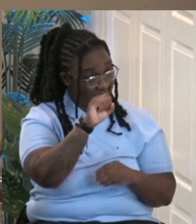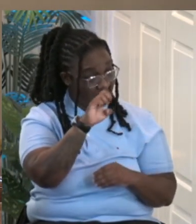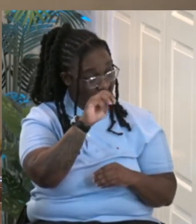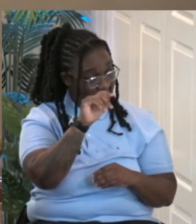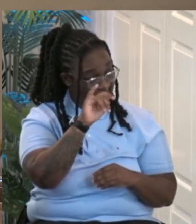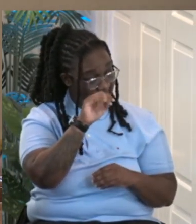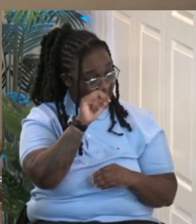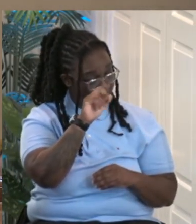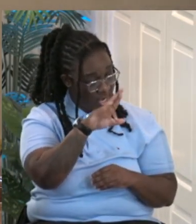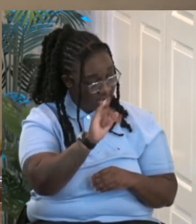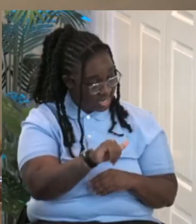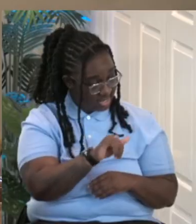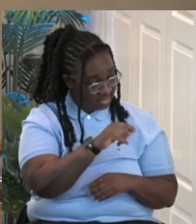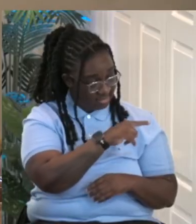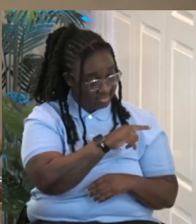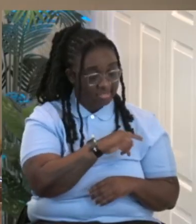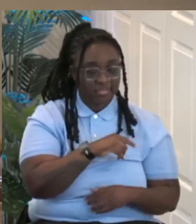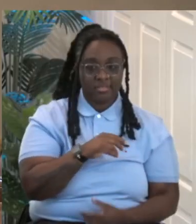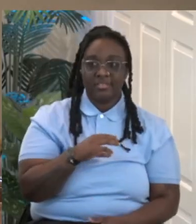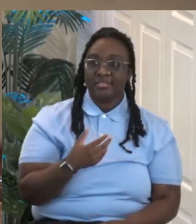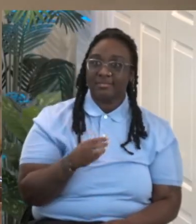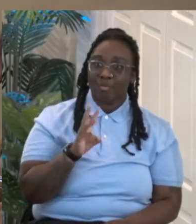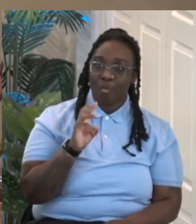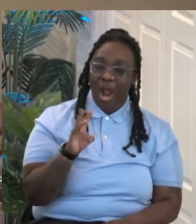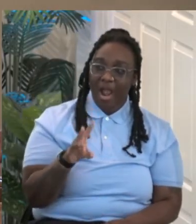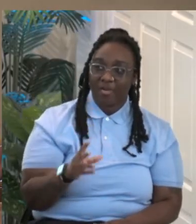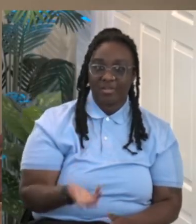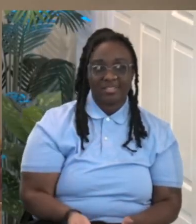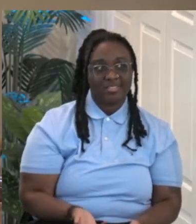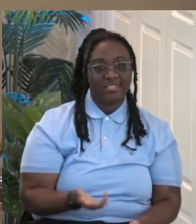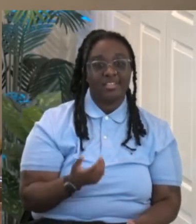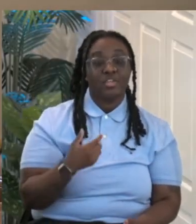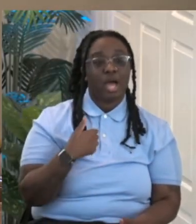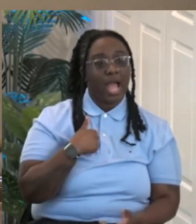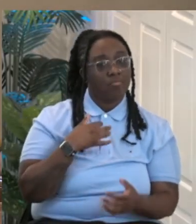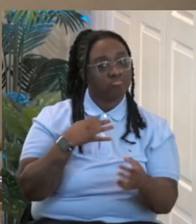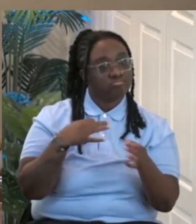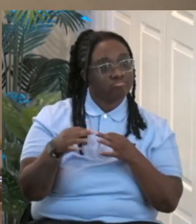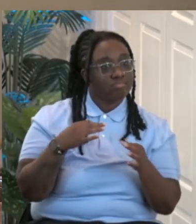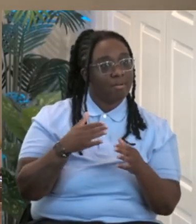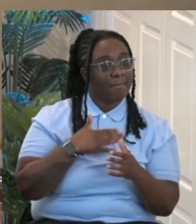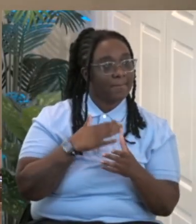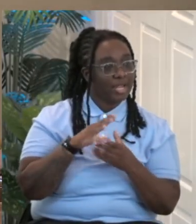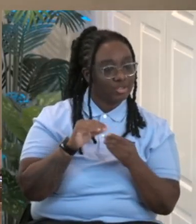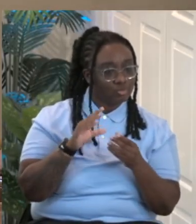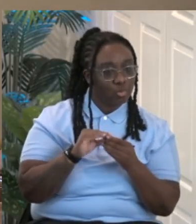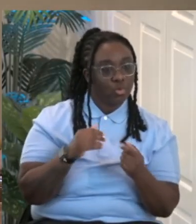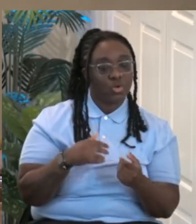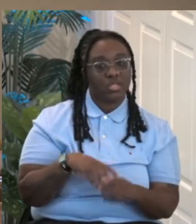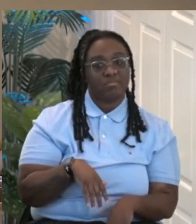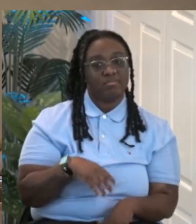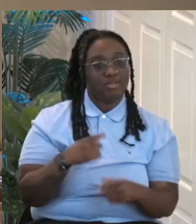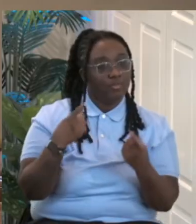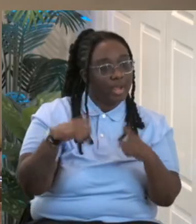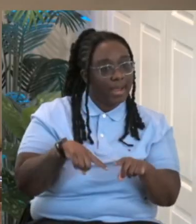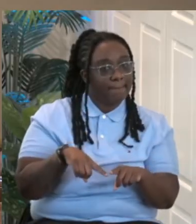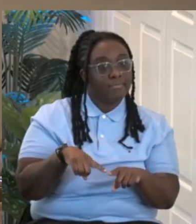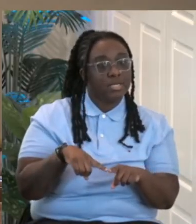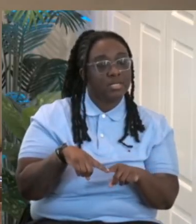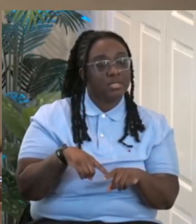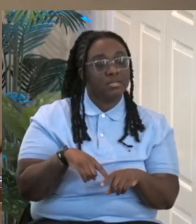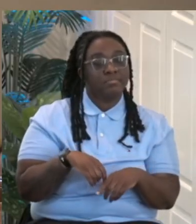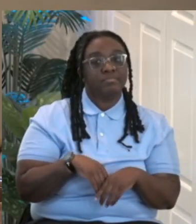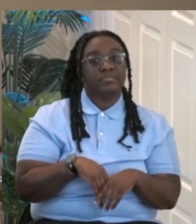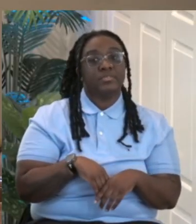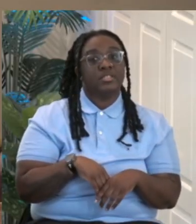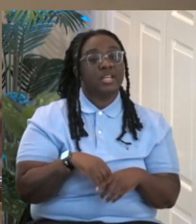I said, wow. So I told him the story, what had happened. And he said, okay, Chicago is